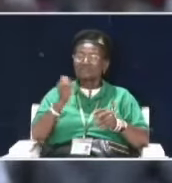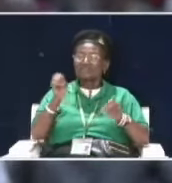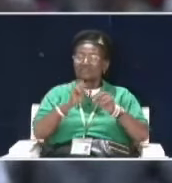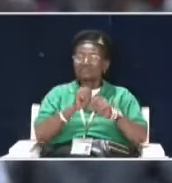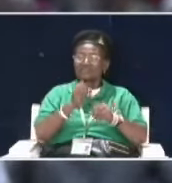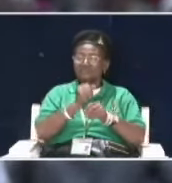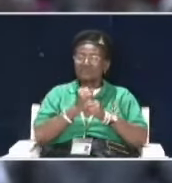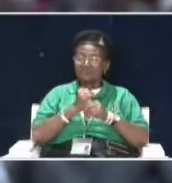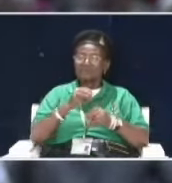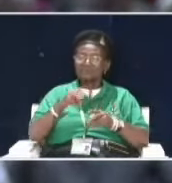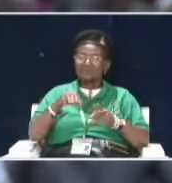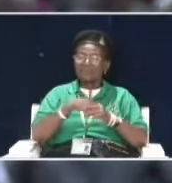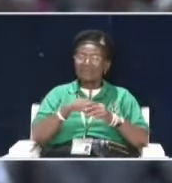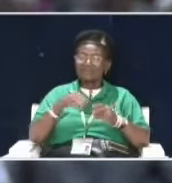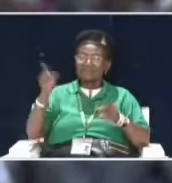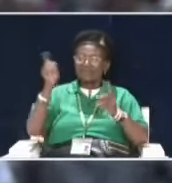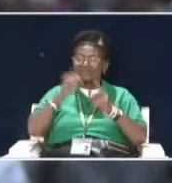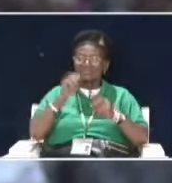is enough.